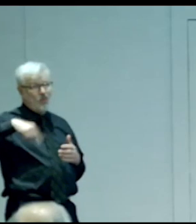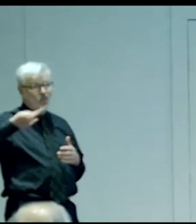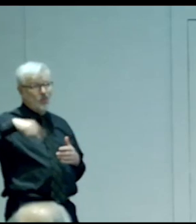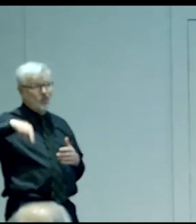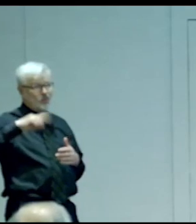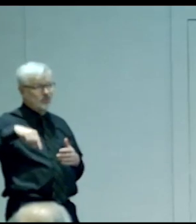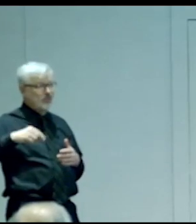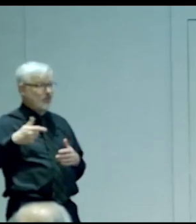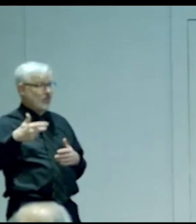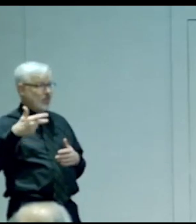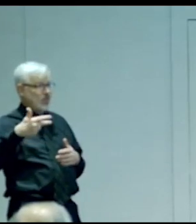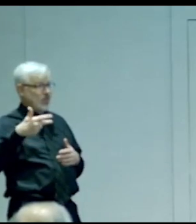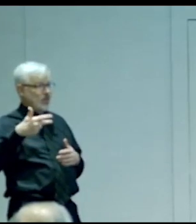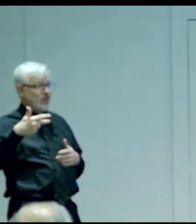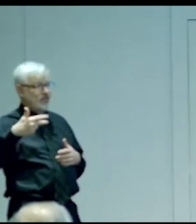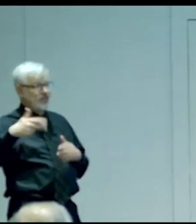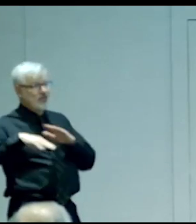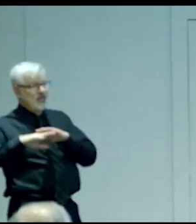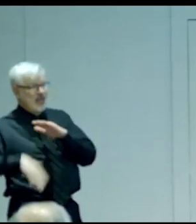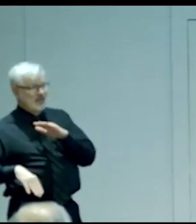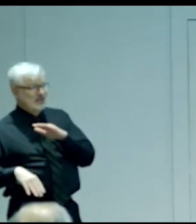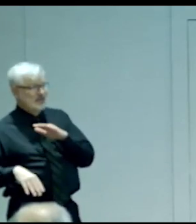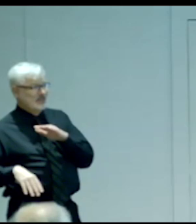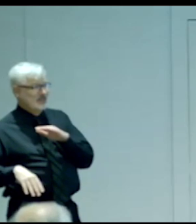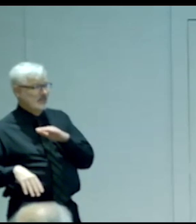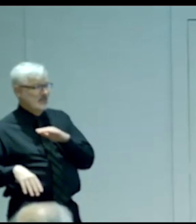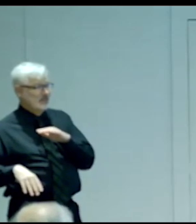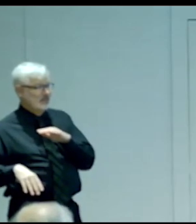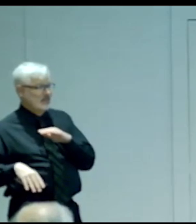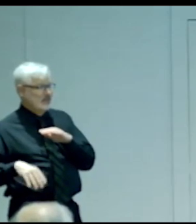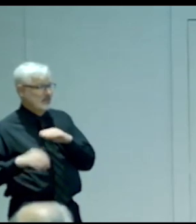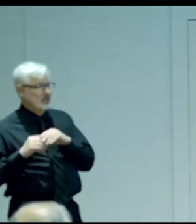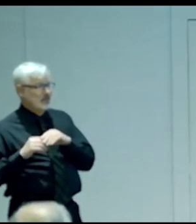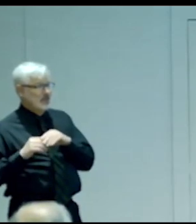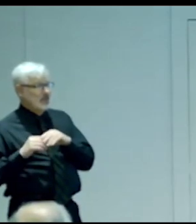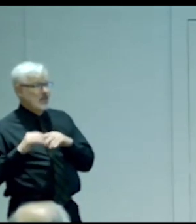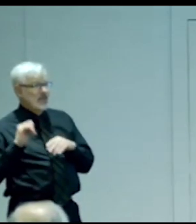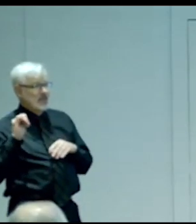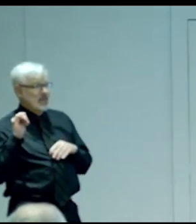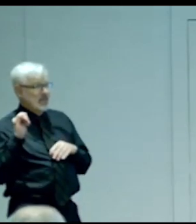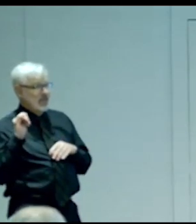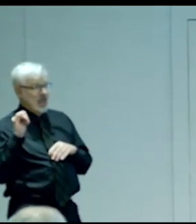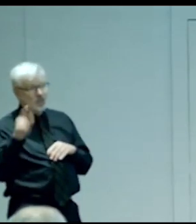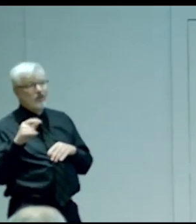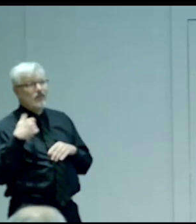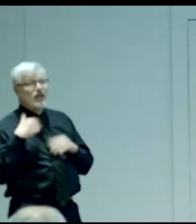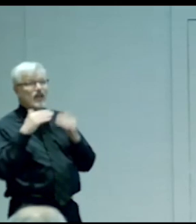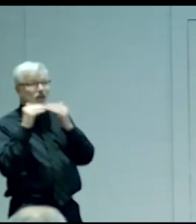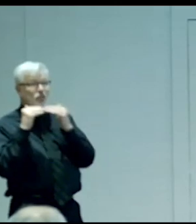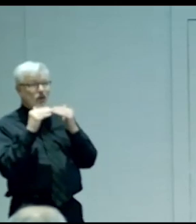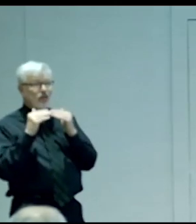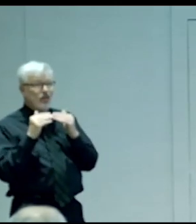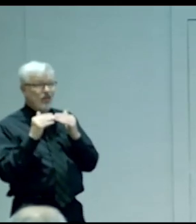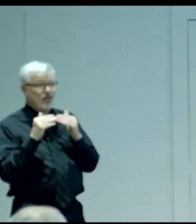here. 3 of them were less than they should have been. It would have been an equal distribution